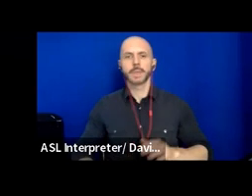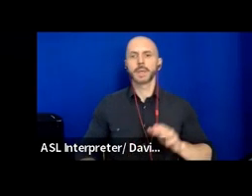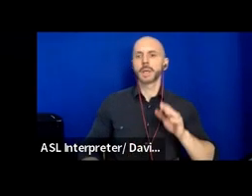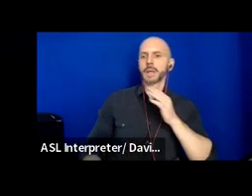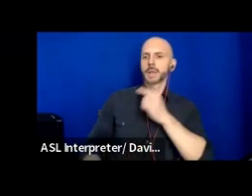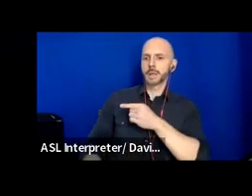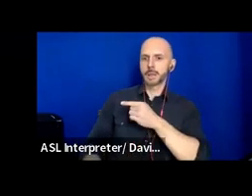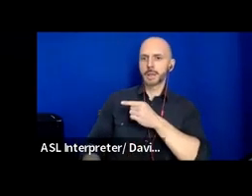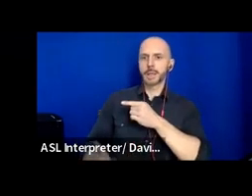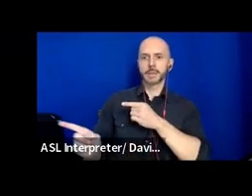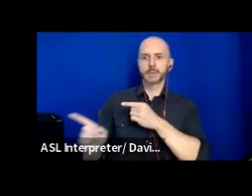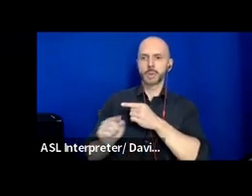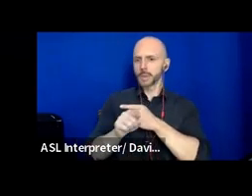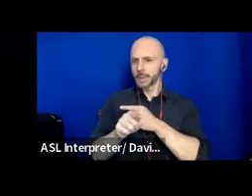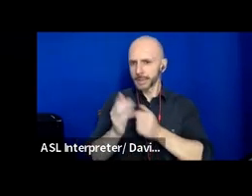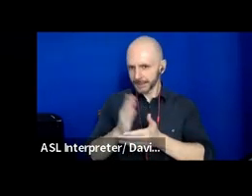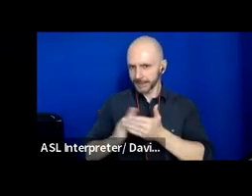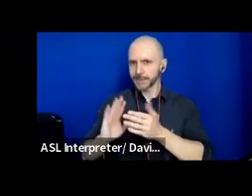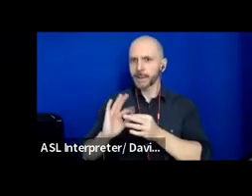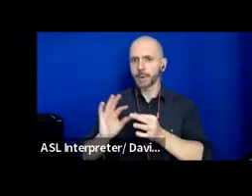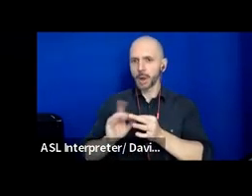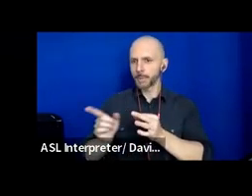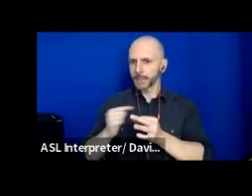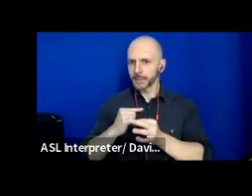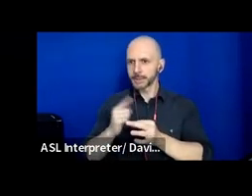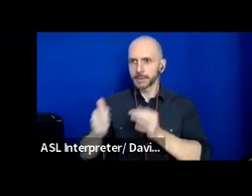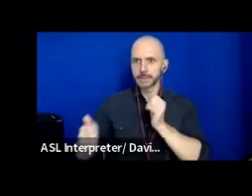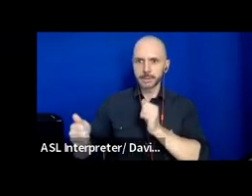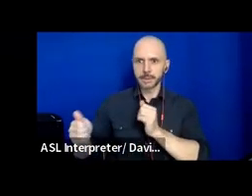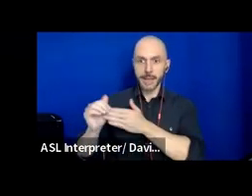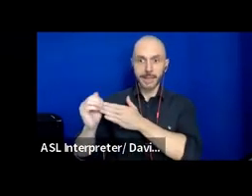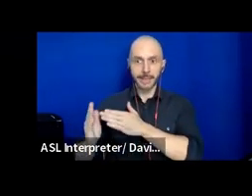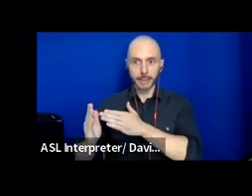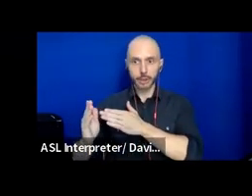the producer's responsibility in there as well? Where's the leadership?